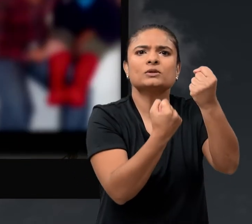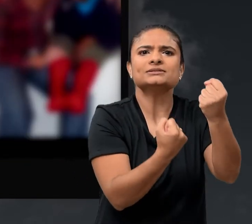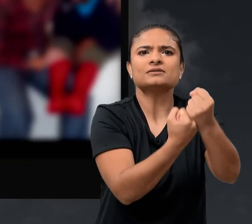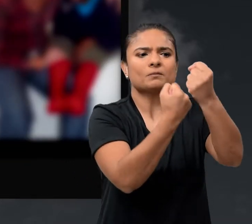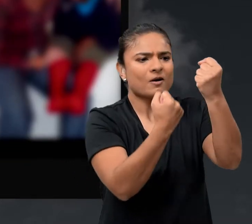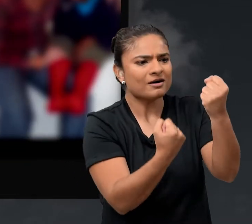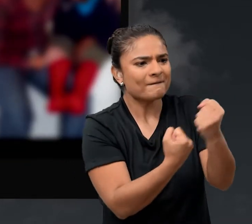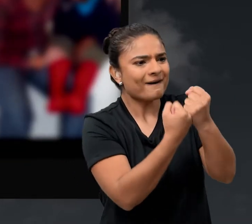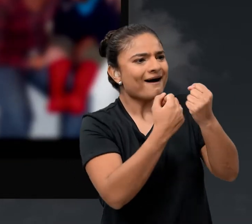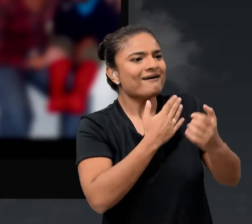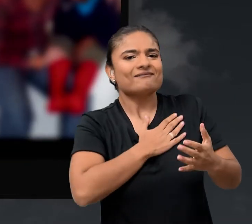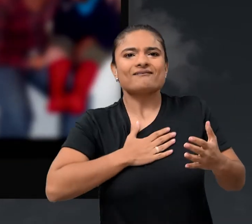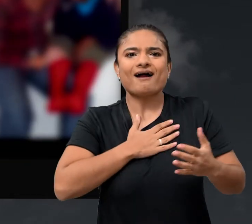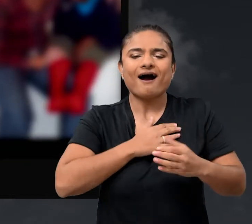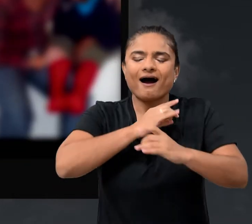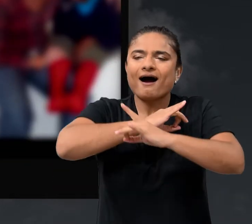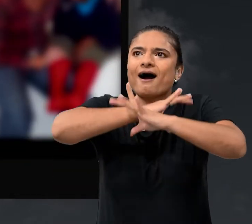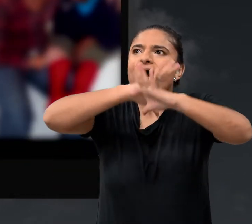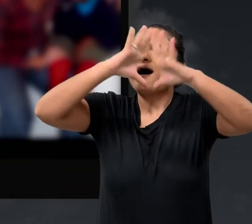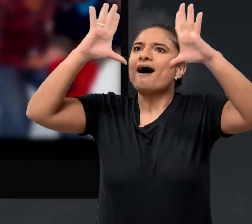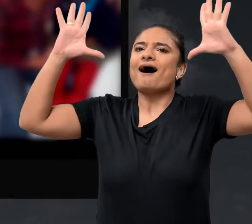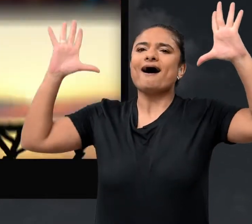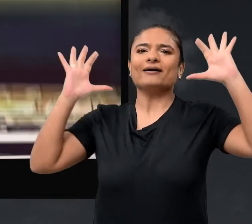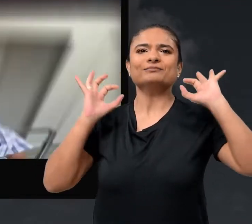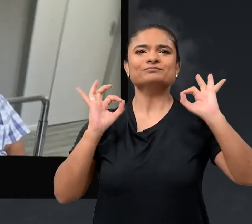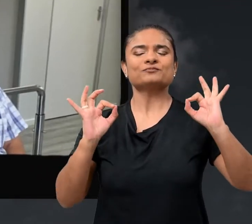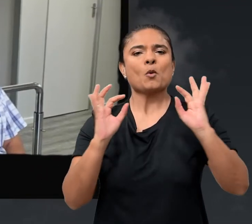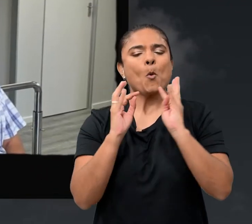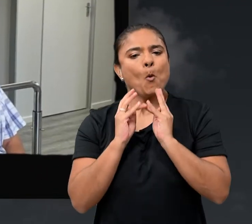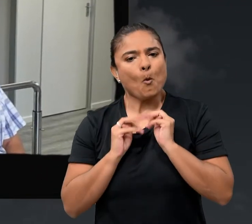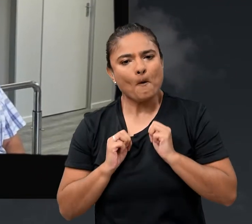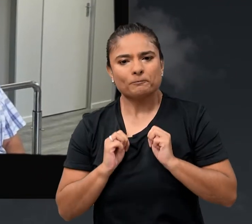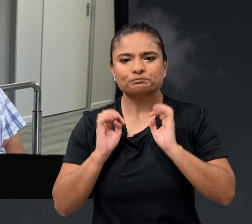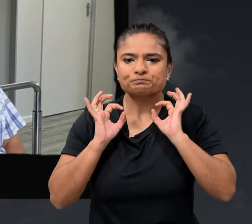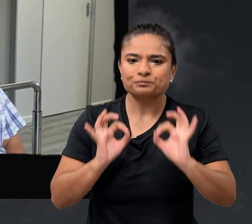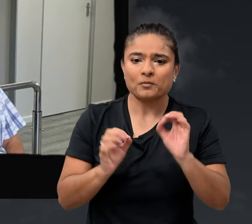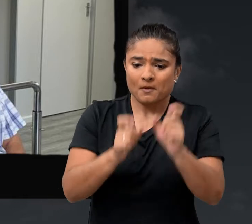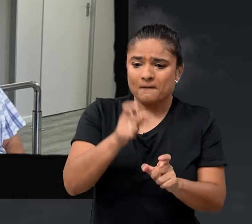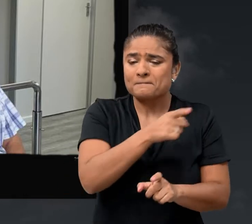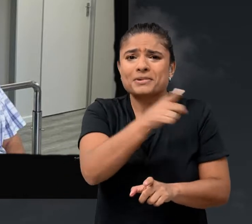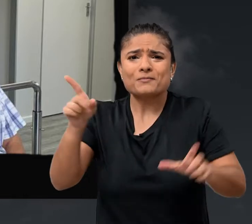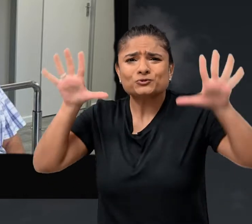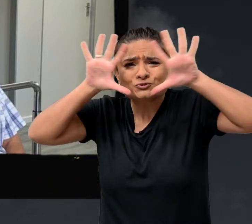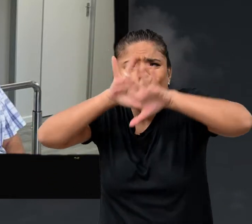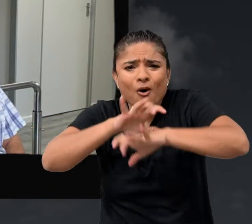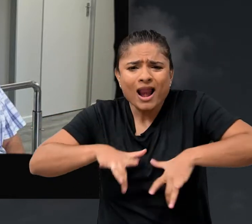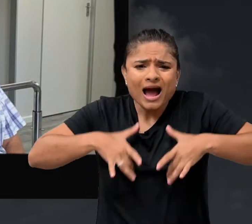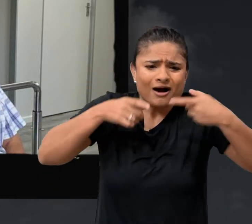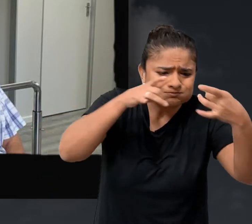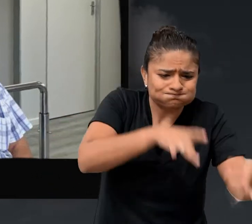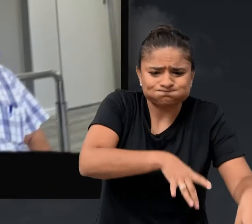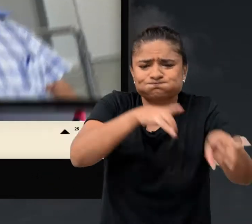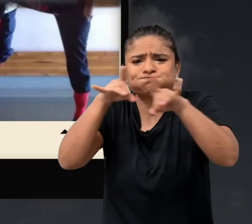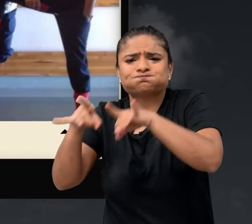returns a little bit of hope and helps someone in a